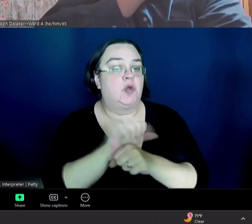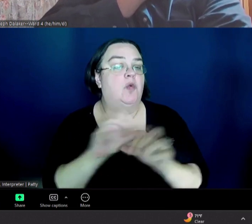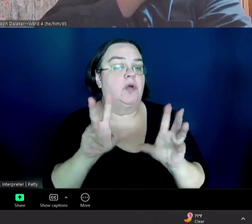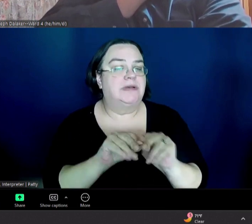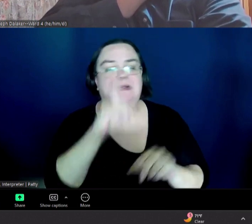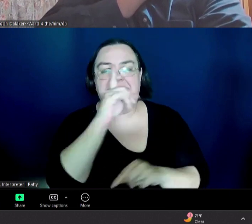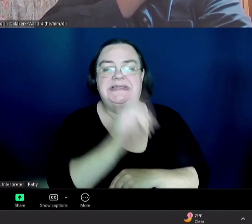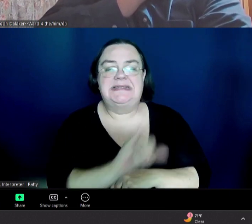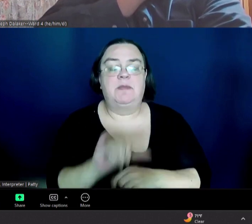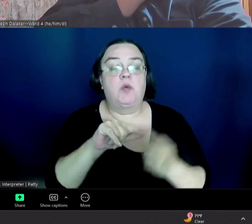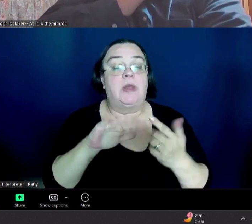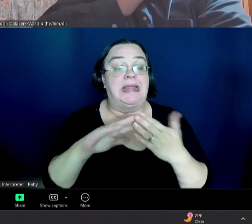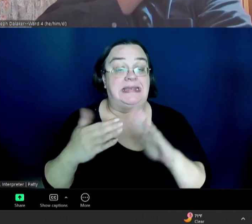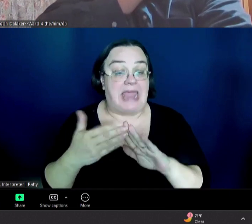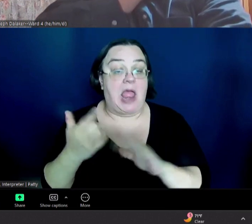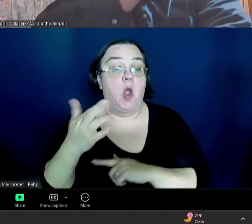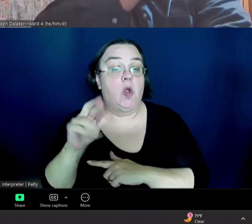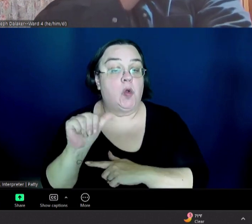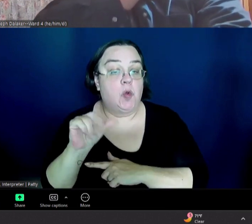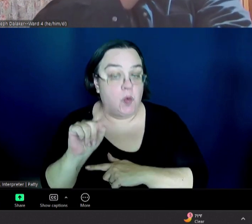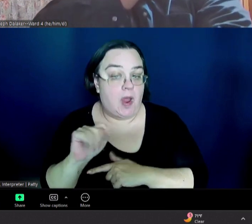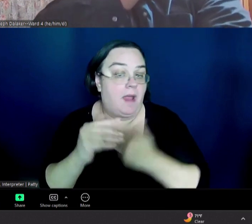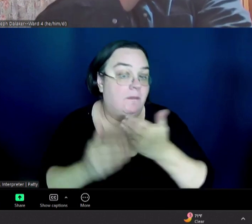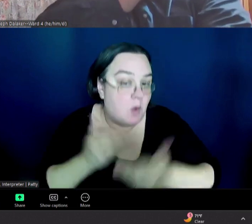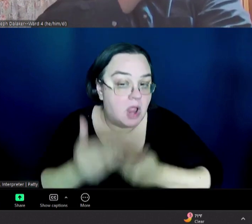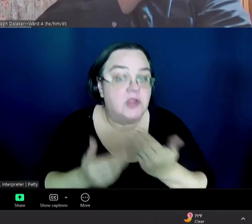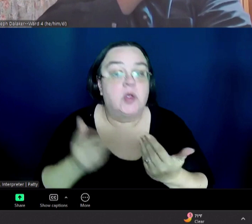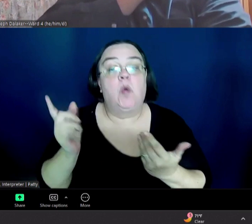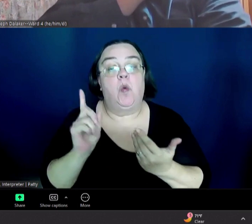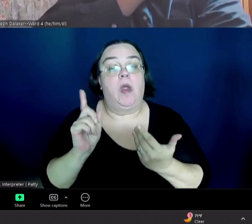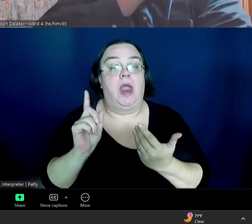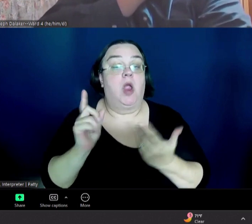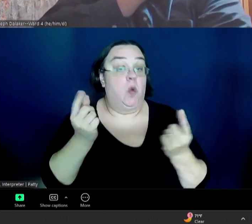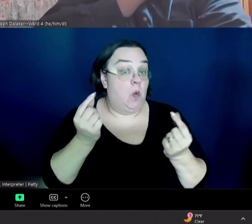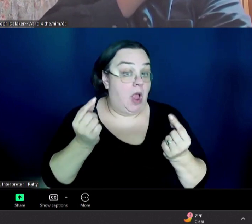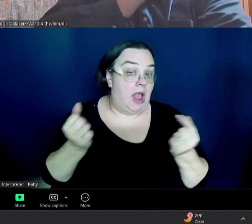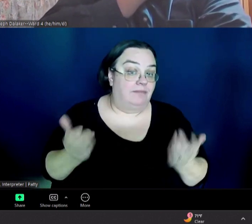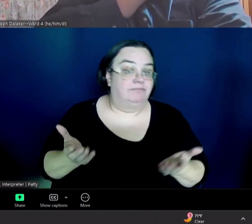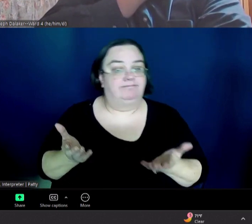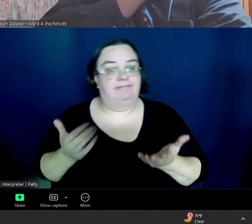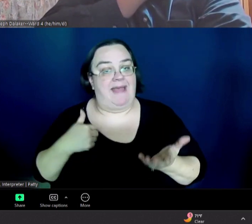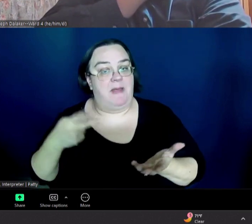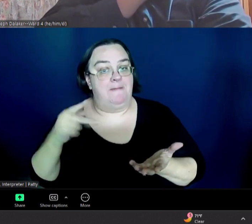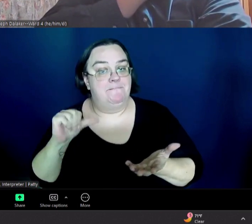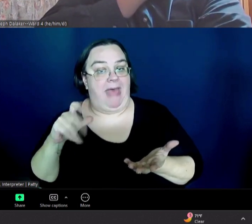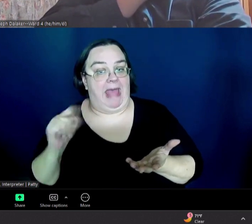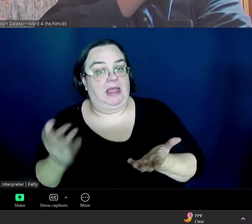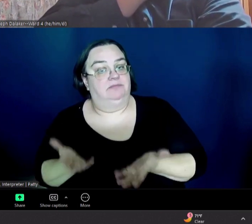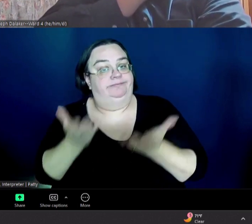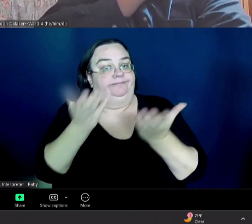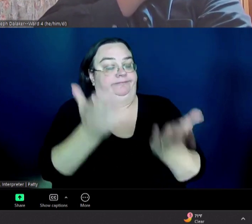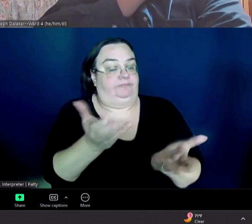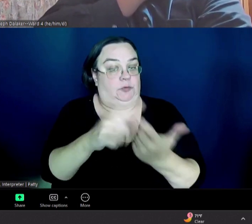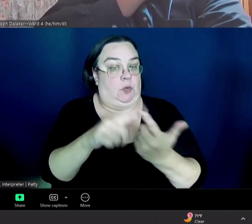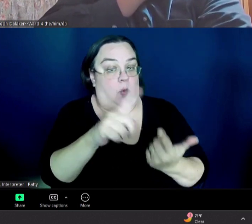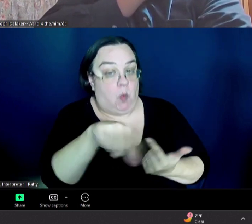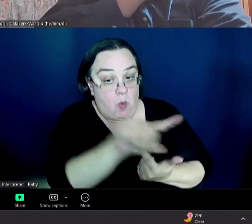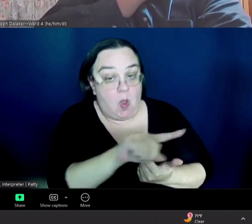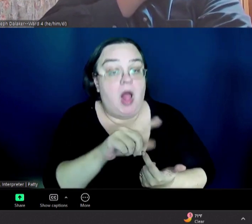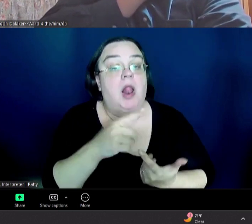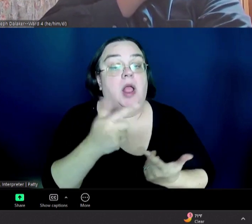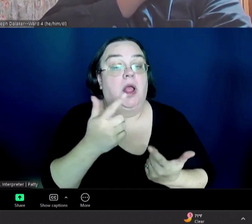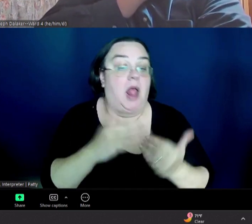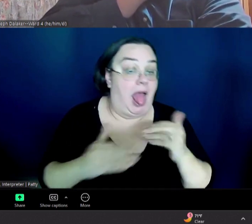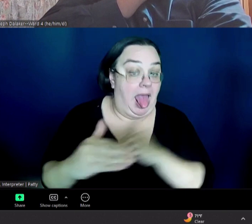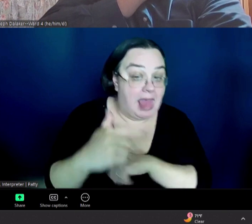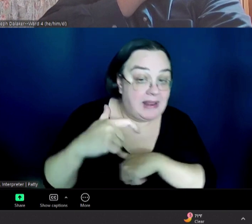grant process where, we can introduce a packet to you all in advance. You can